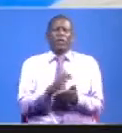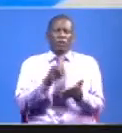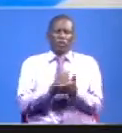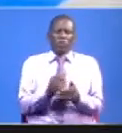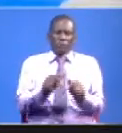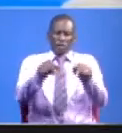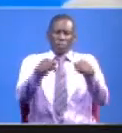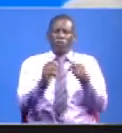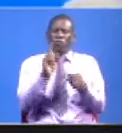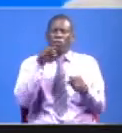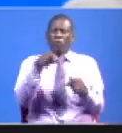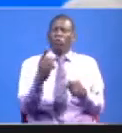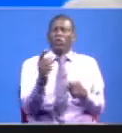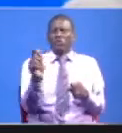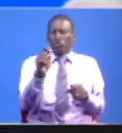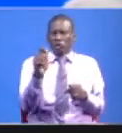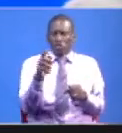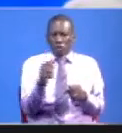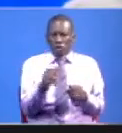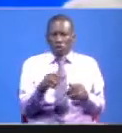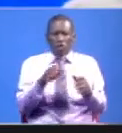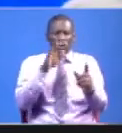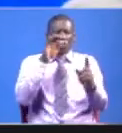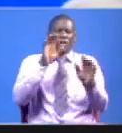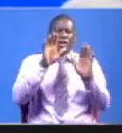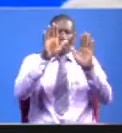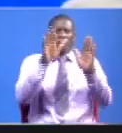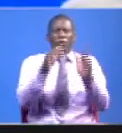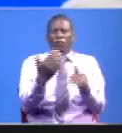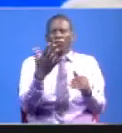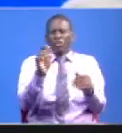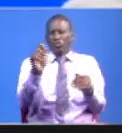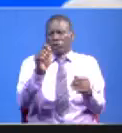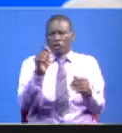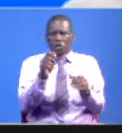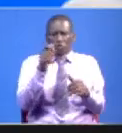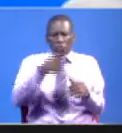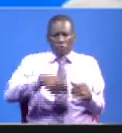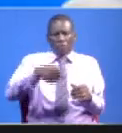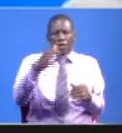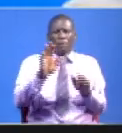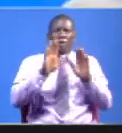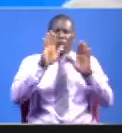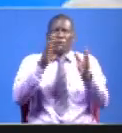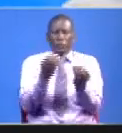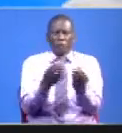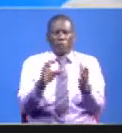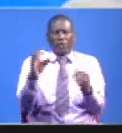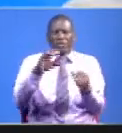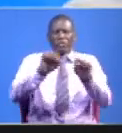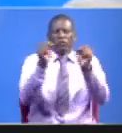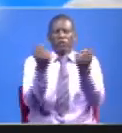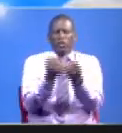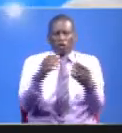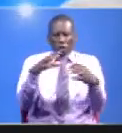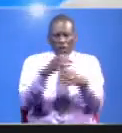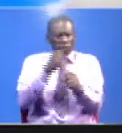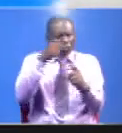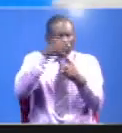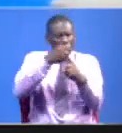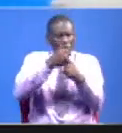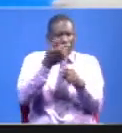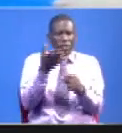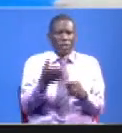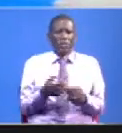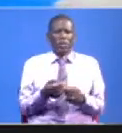asking for $1.1 trillion or campaigning for $5 trillion, which is the pay-up campaign that many civil society organizations are pushing